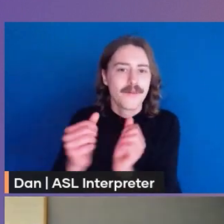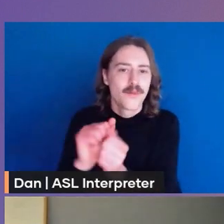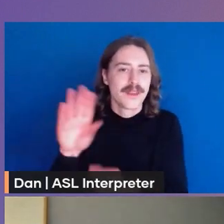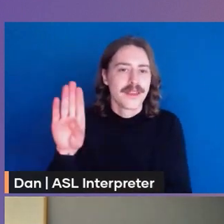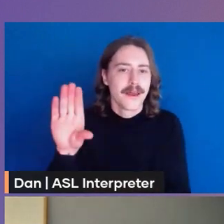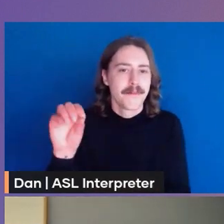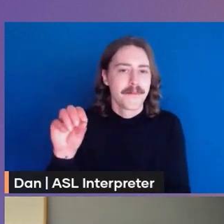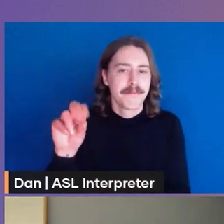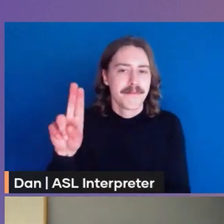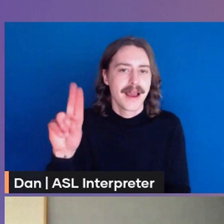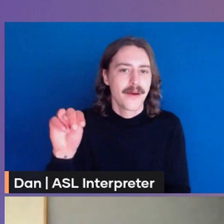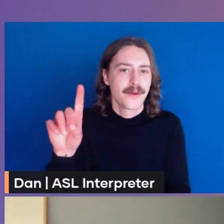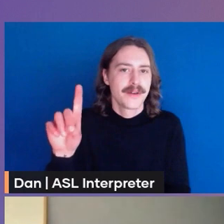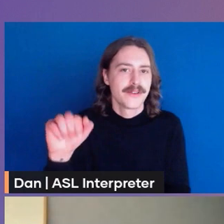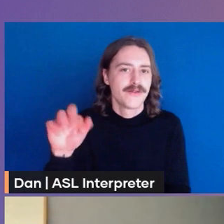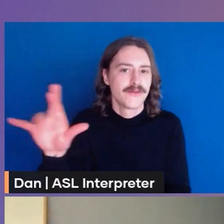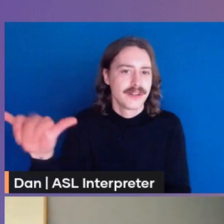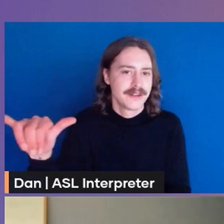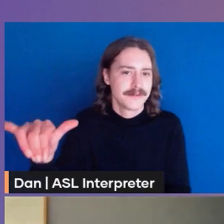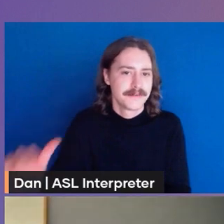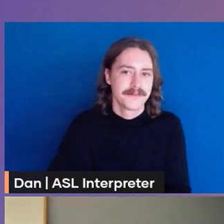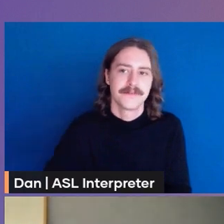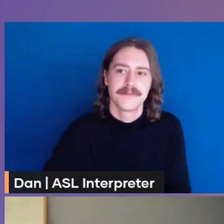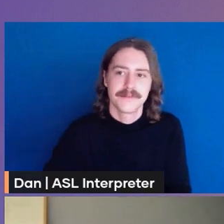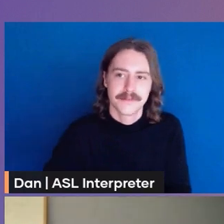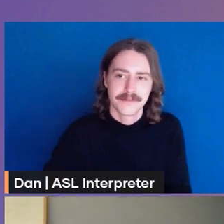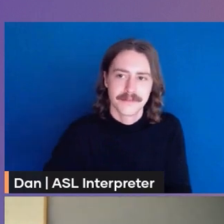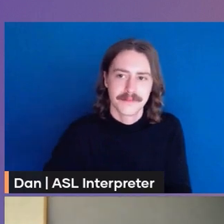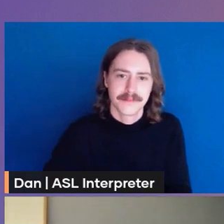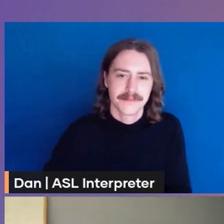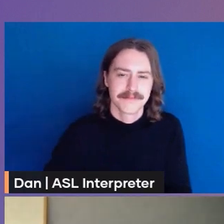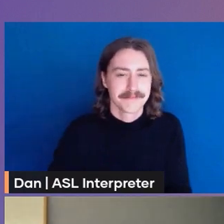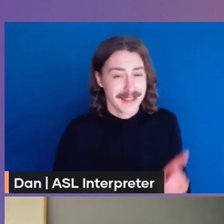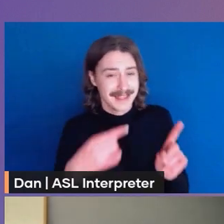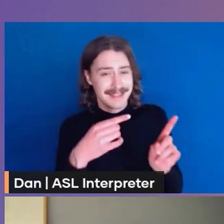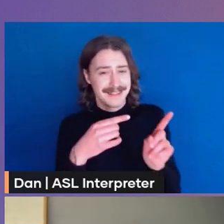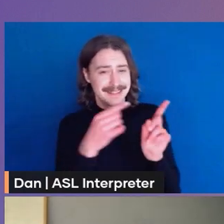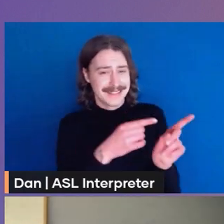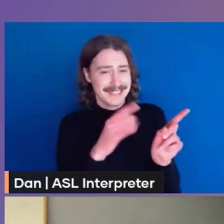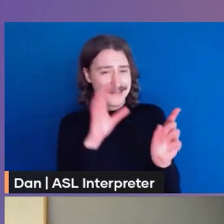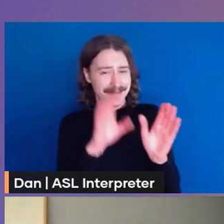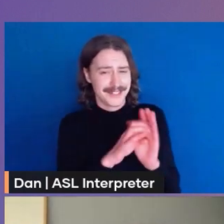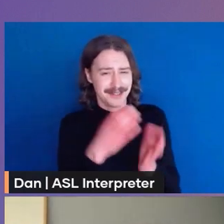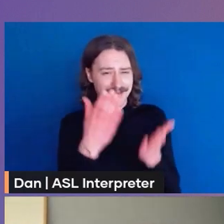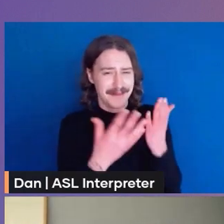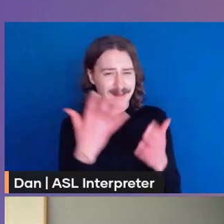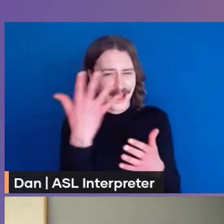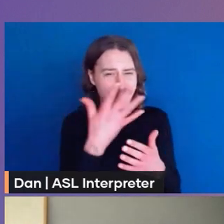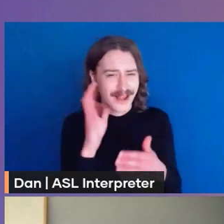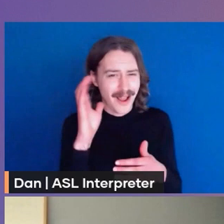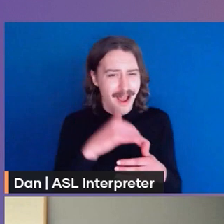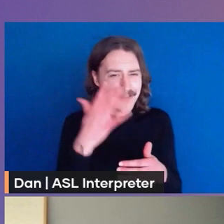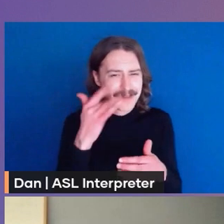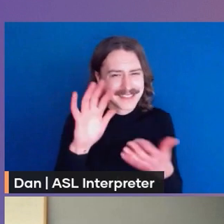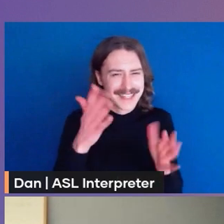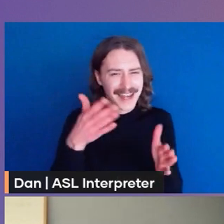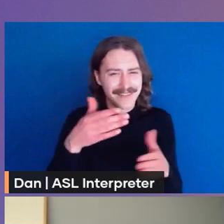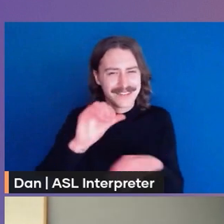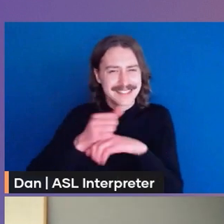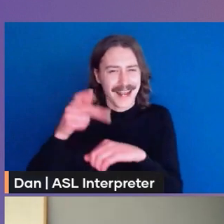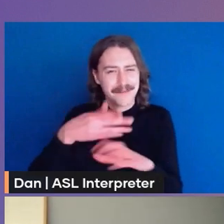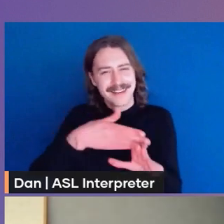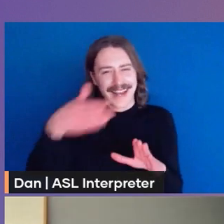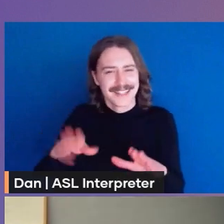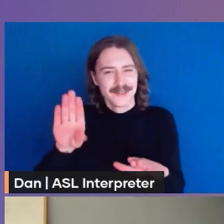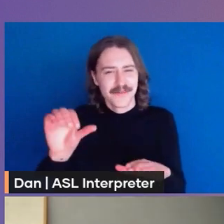And this might look a little odd, right? Because Boundary sitting here is almost if it's a Bastion. And we'll get to that a little bit later. But